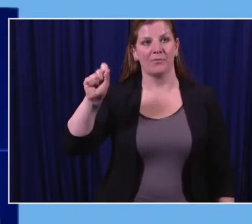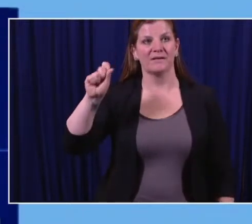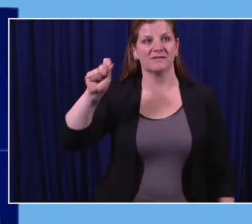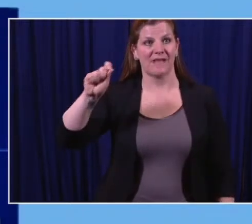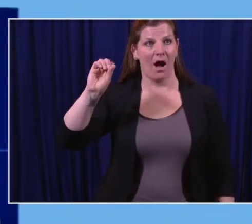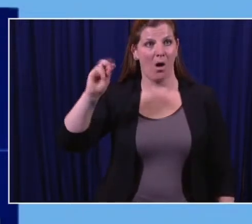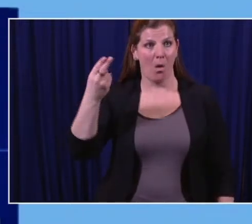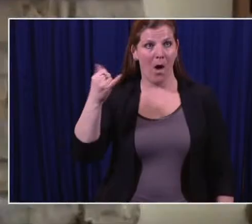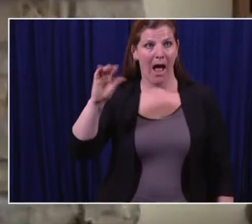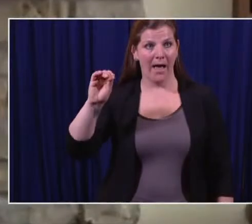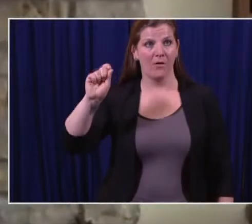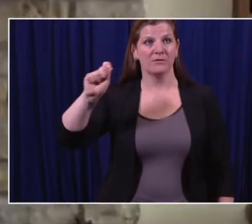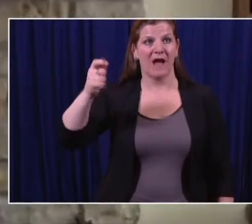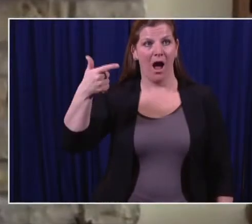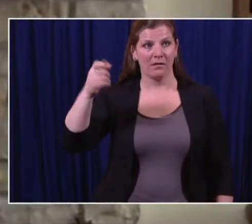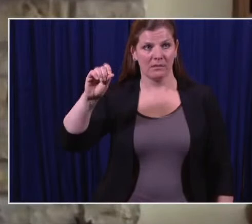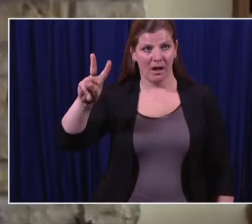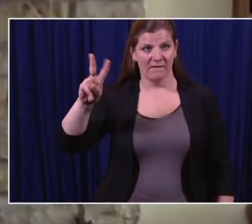coronavirus.ohio.gov/townhall.